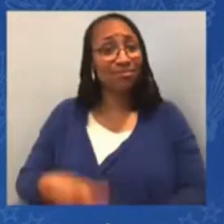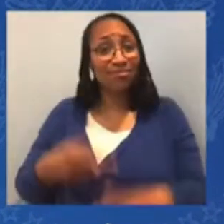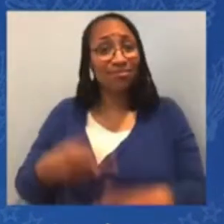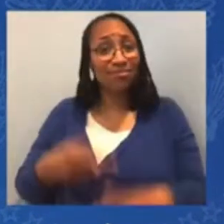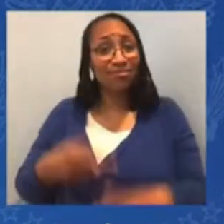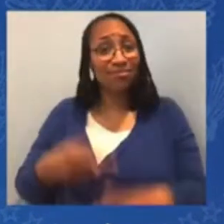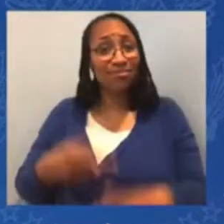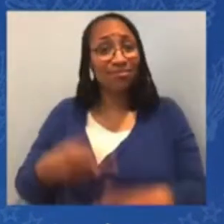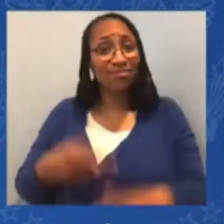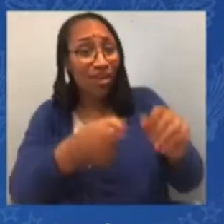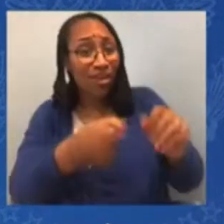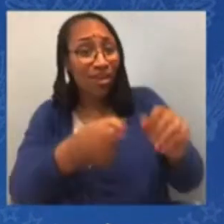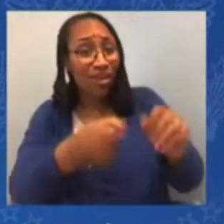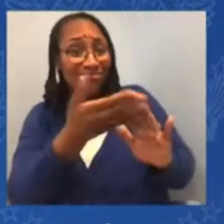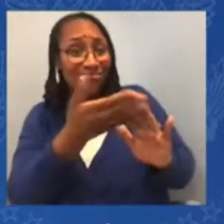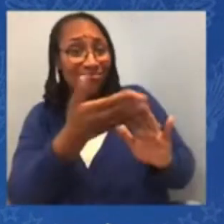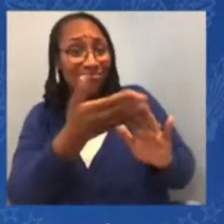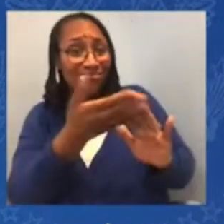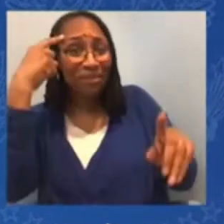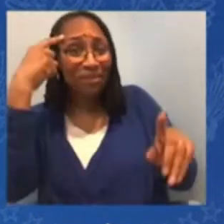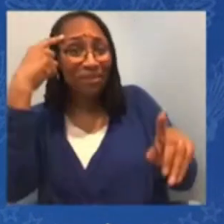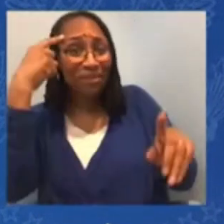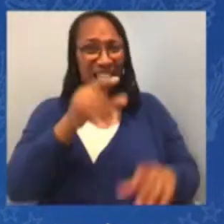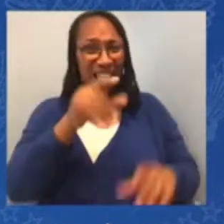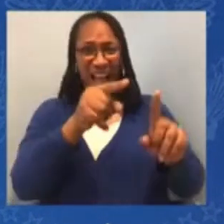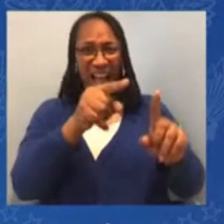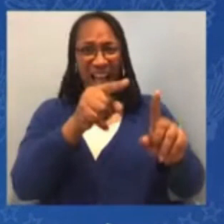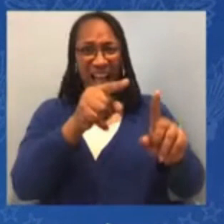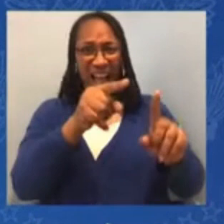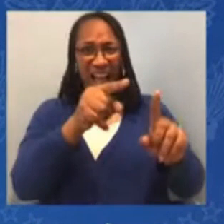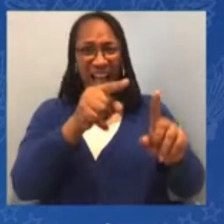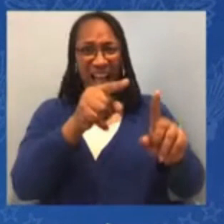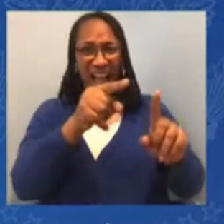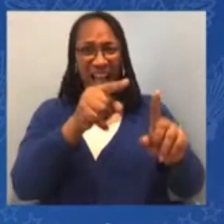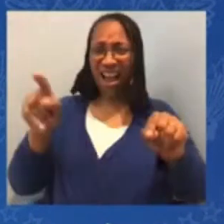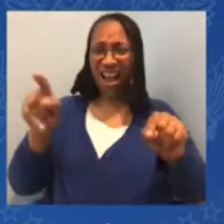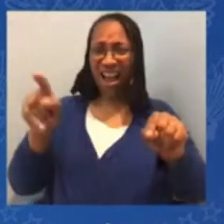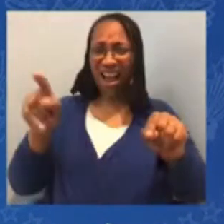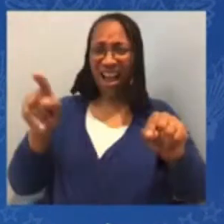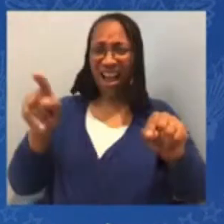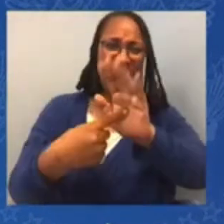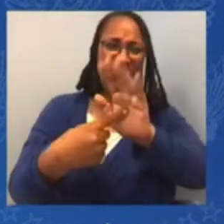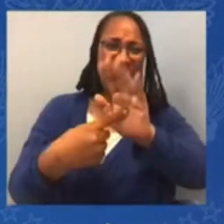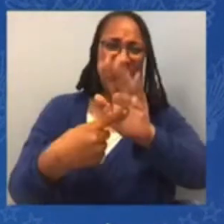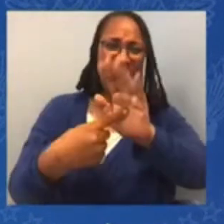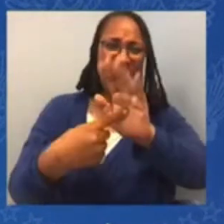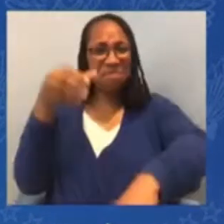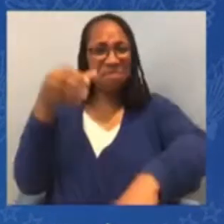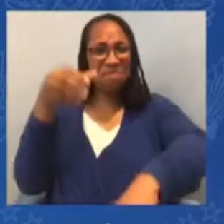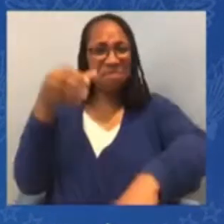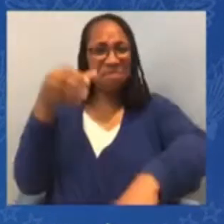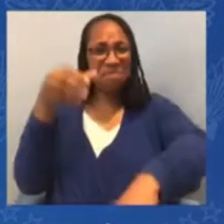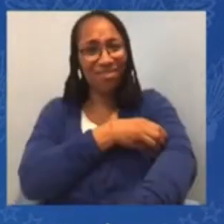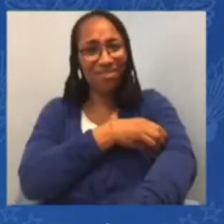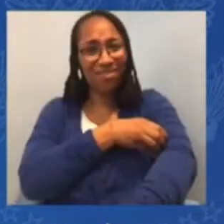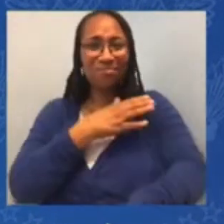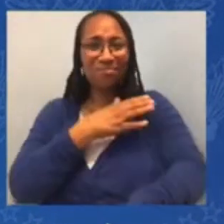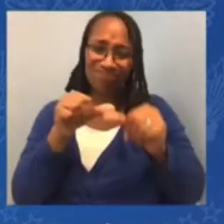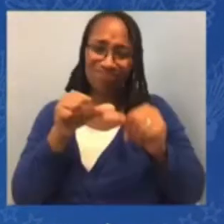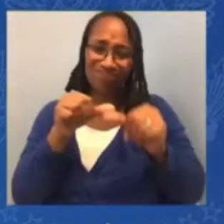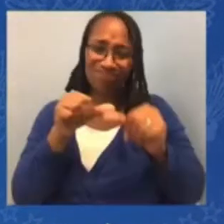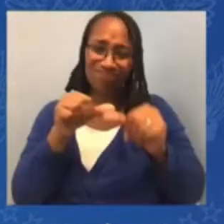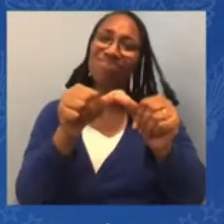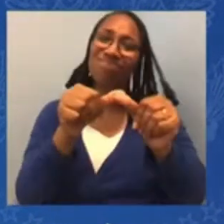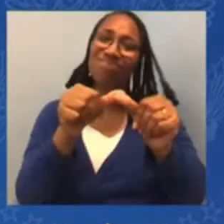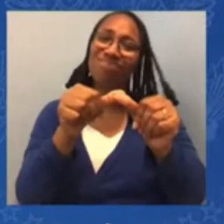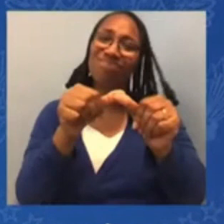And it matters. It matters. They know you're not going away. Way. As I just said when I signed the law,